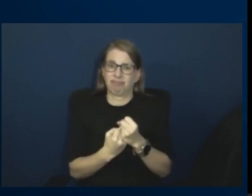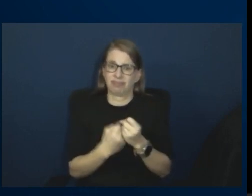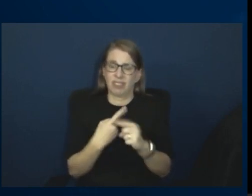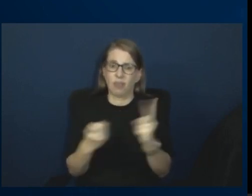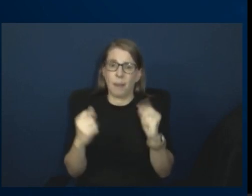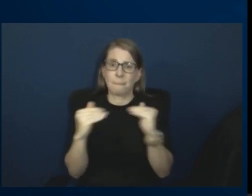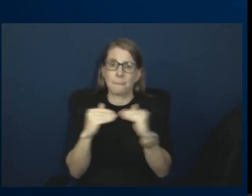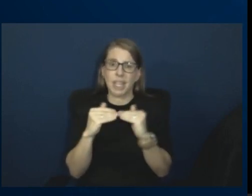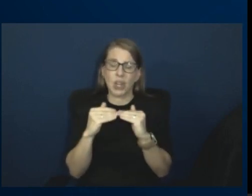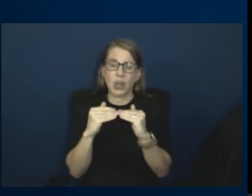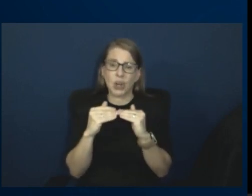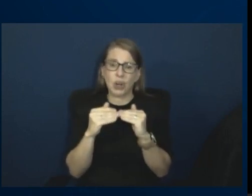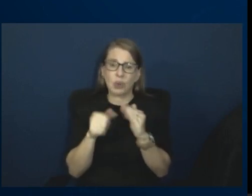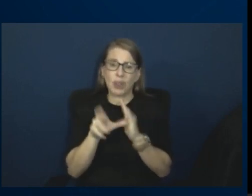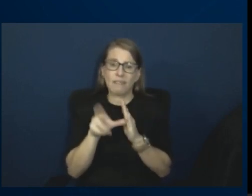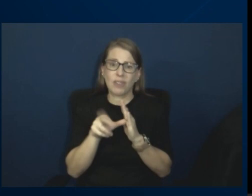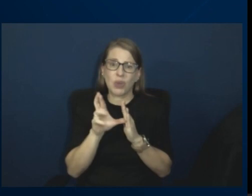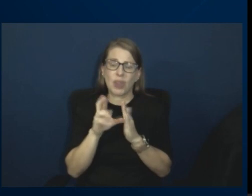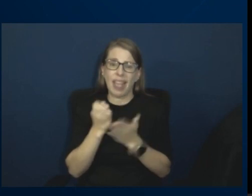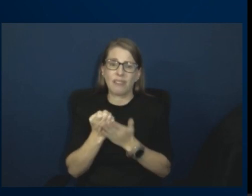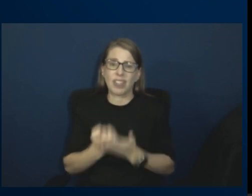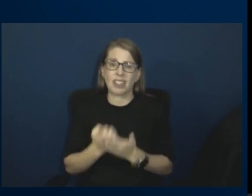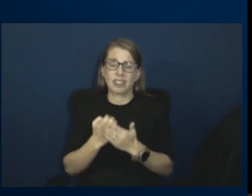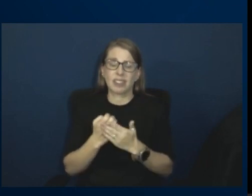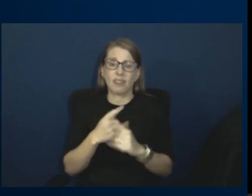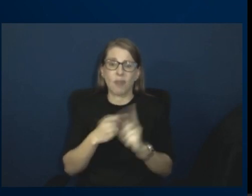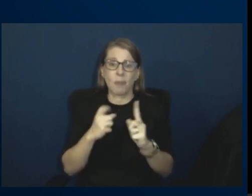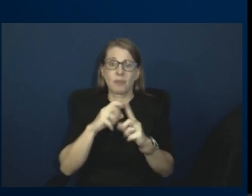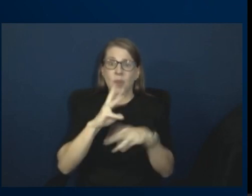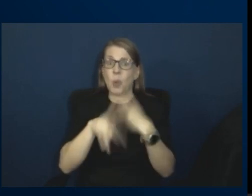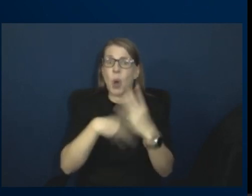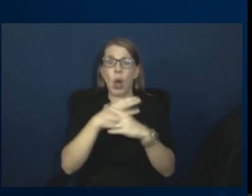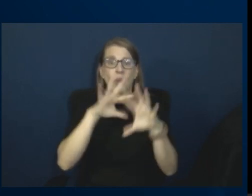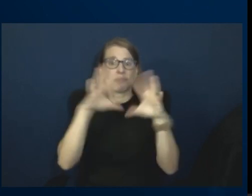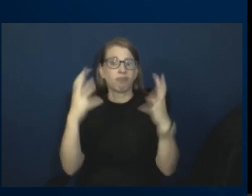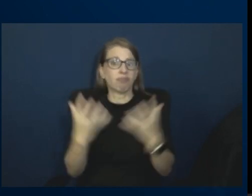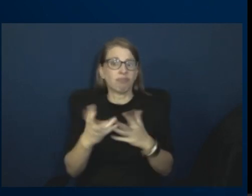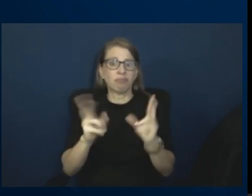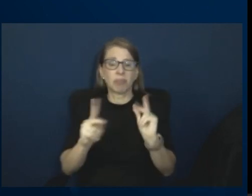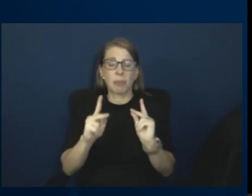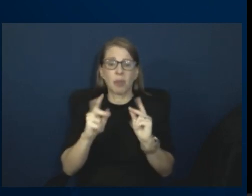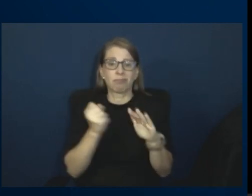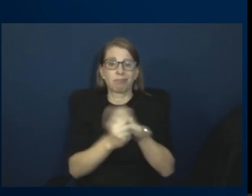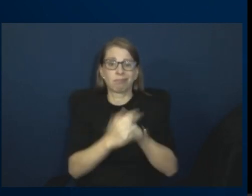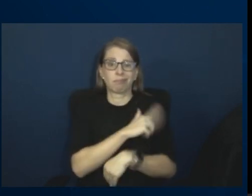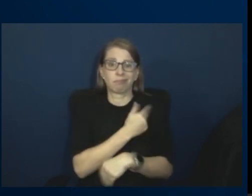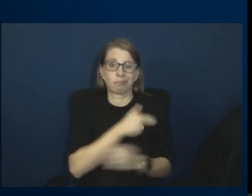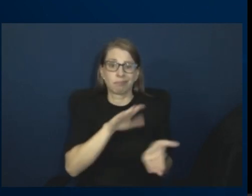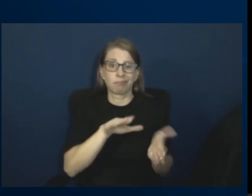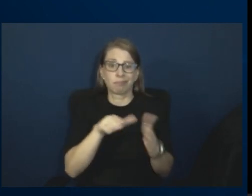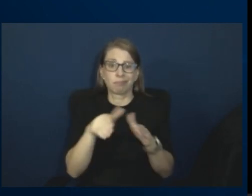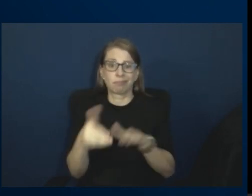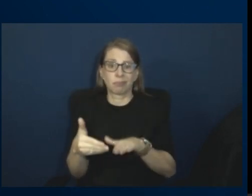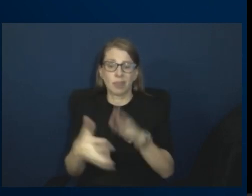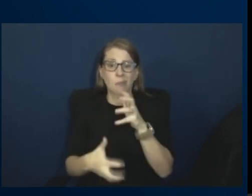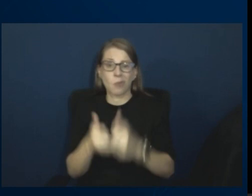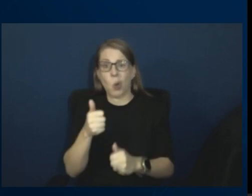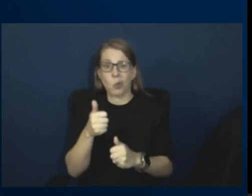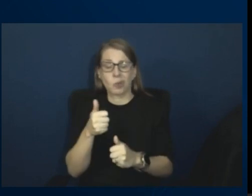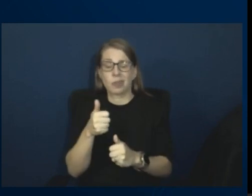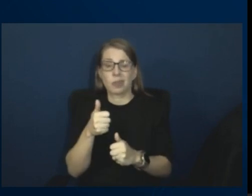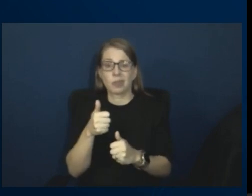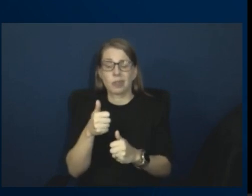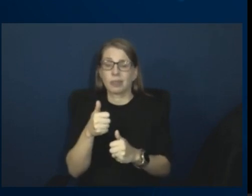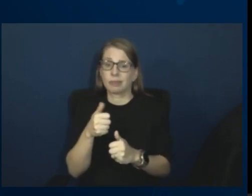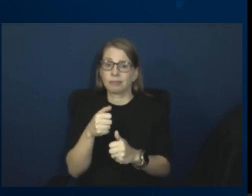evidence from around the world, showing that the people that are hospitalized and are dying, the vast majority of them are